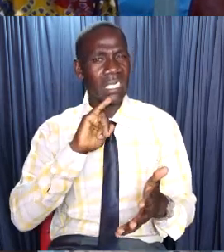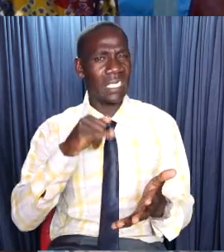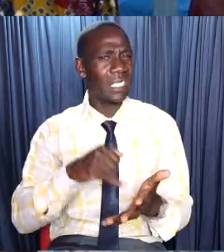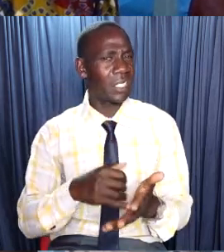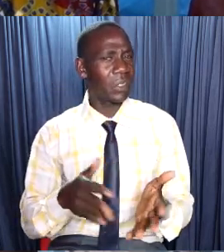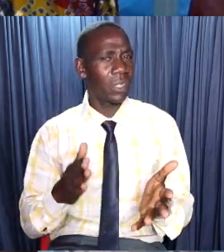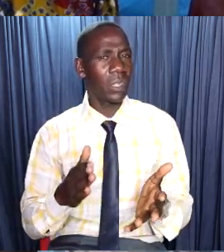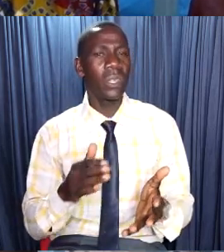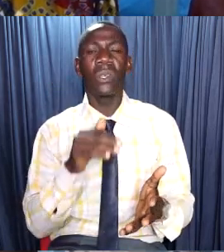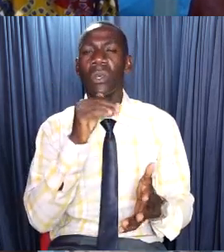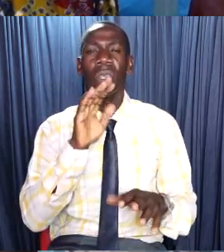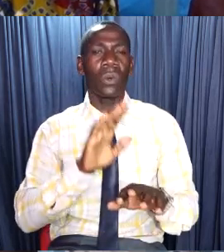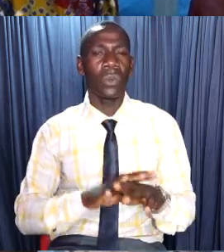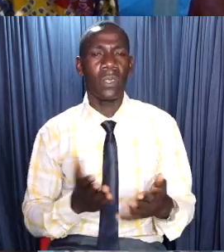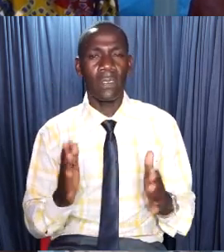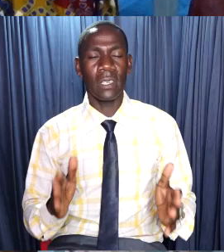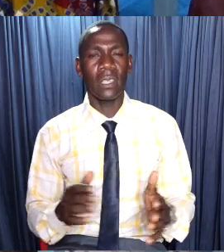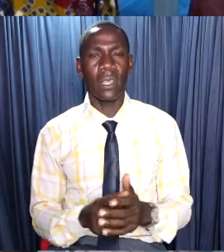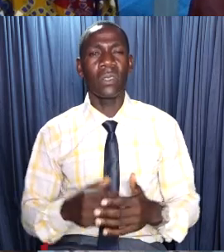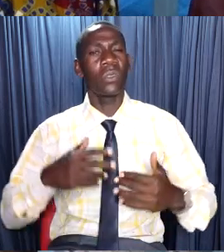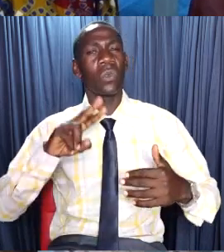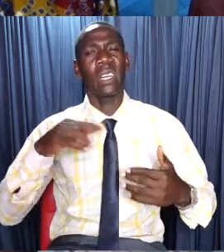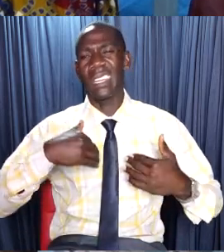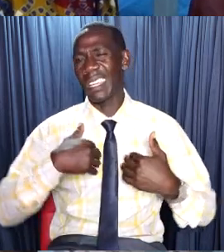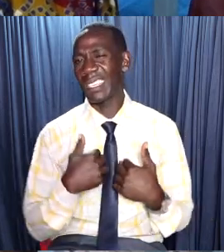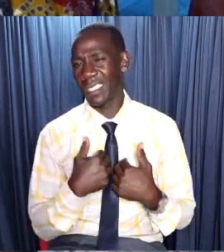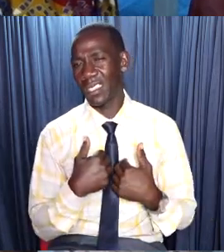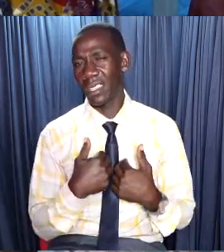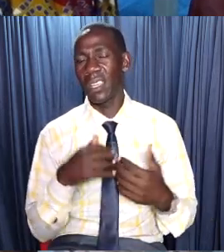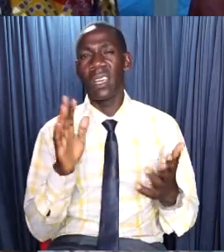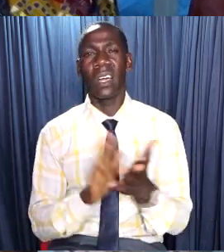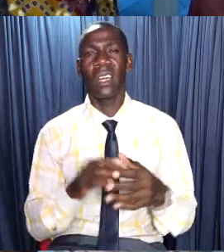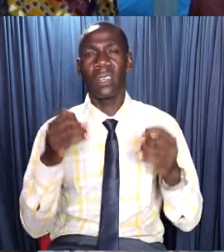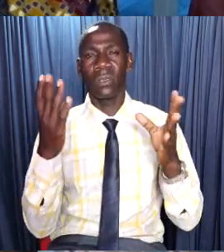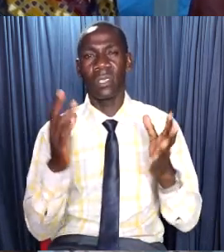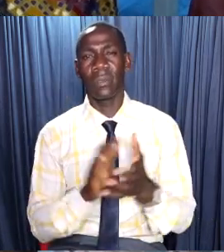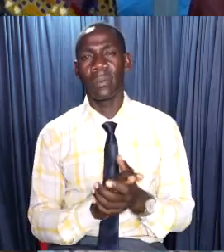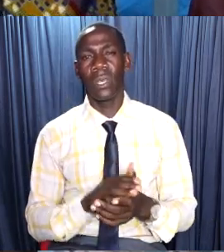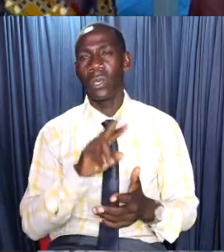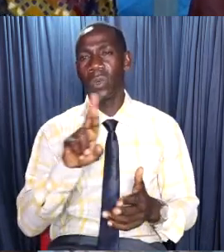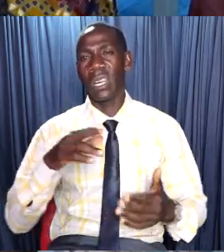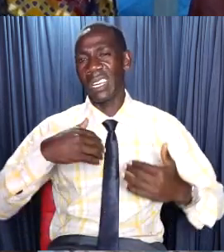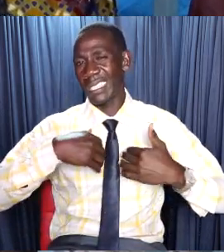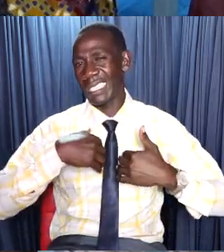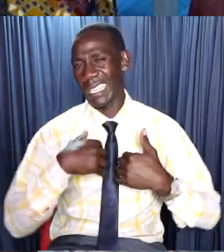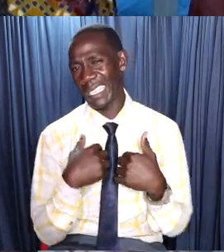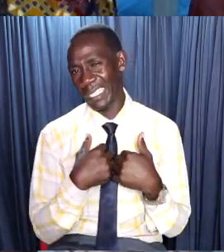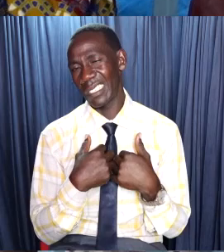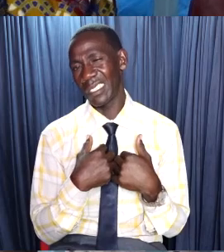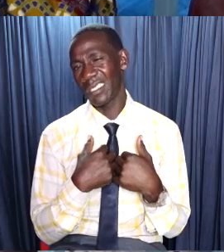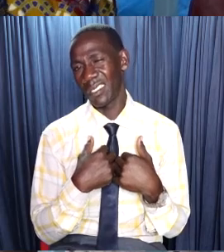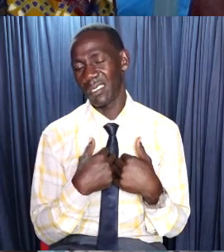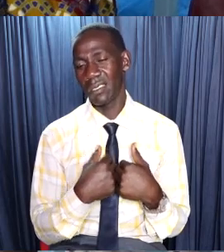life? Wewe si mtu mwema. You are not a good servant. Unachoka. You are tired. Hallelujah. Hallelujah. Unachoka. You are getting